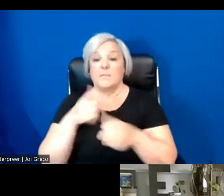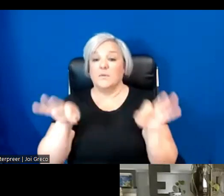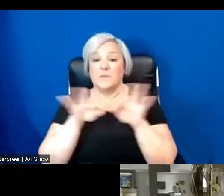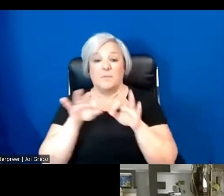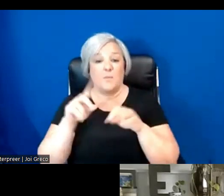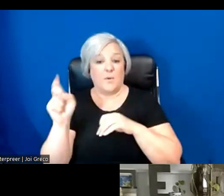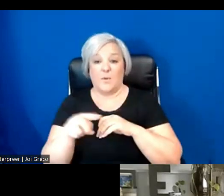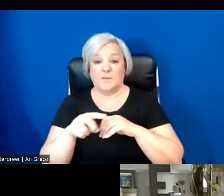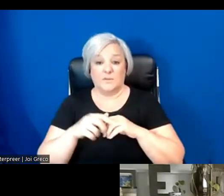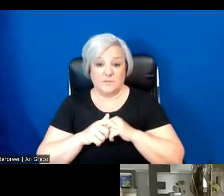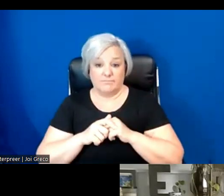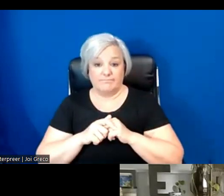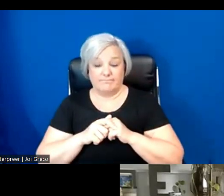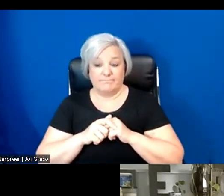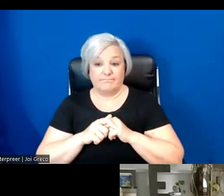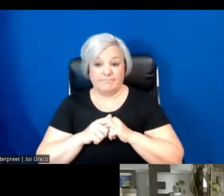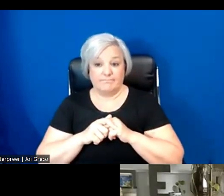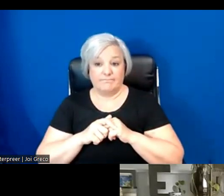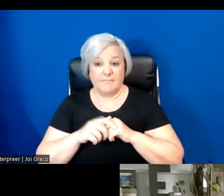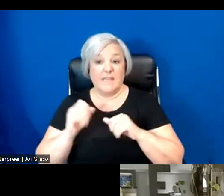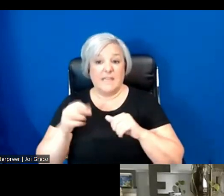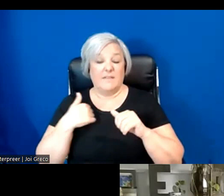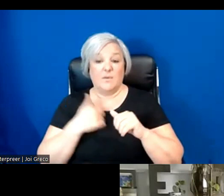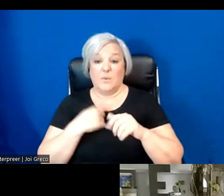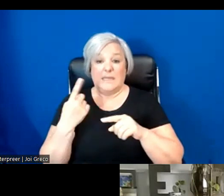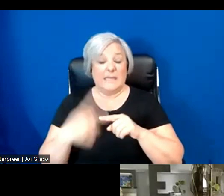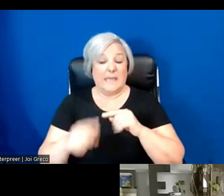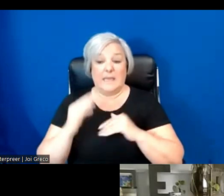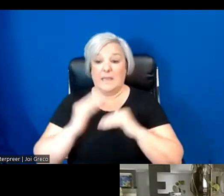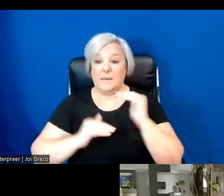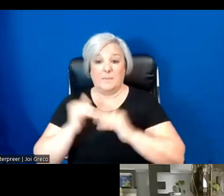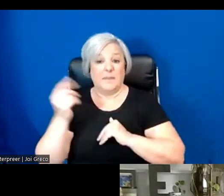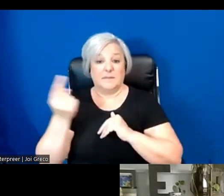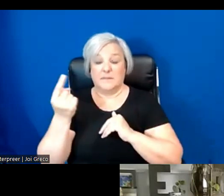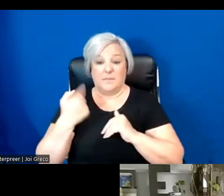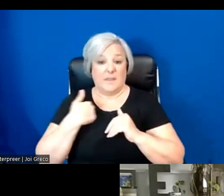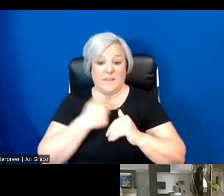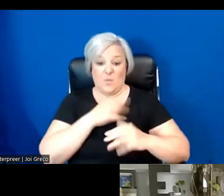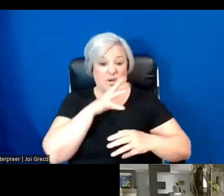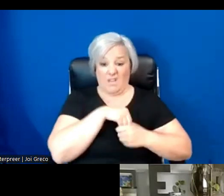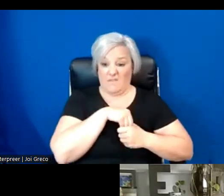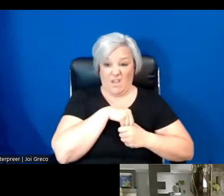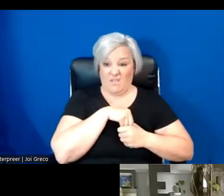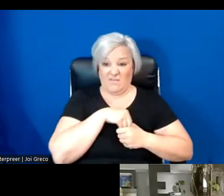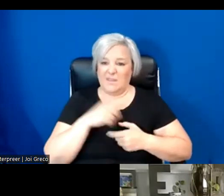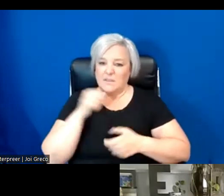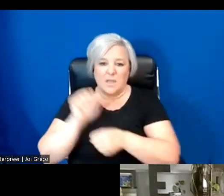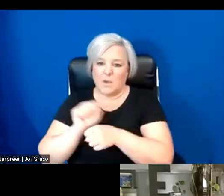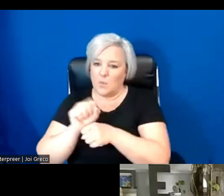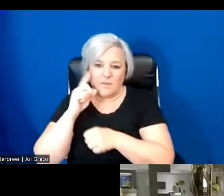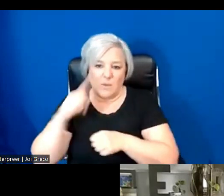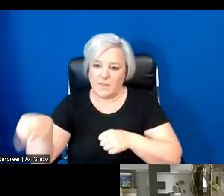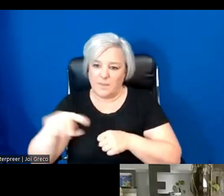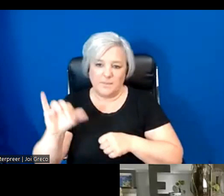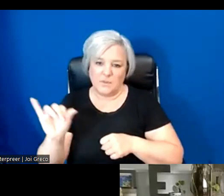asked. And that if we can't build something that we ourselves won't do, then it's not going to be working for those that we want them